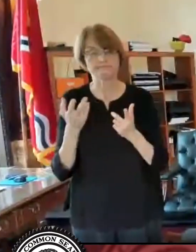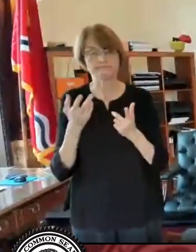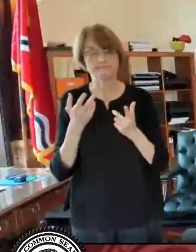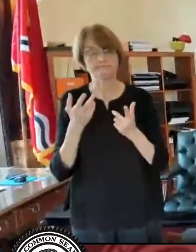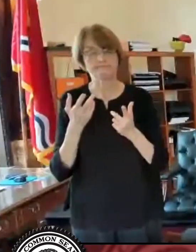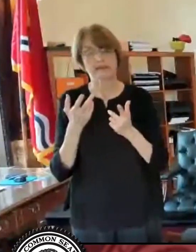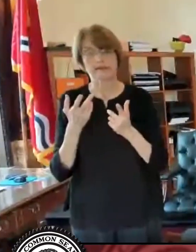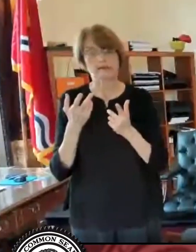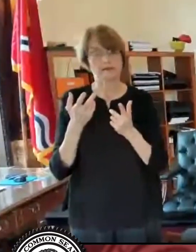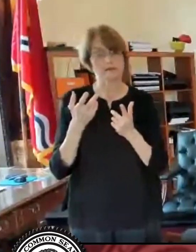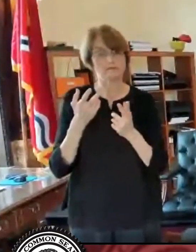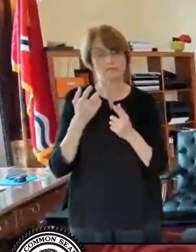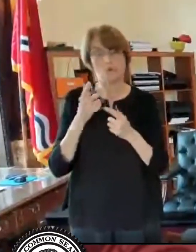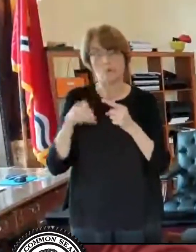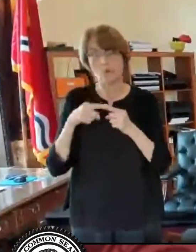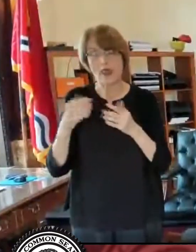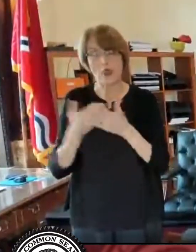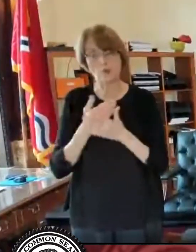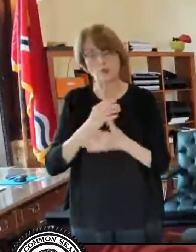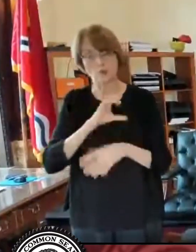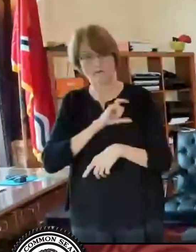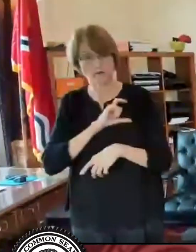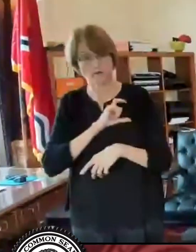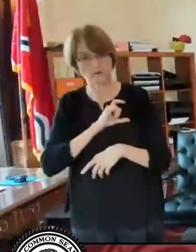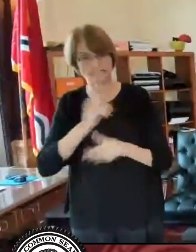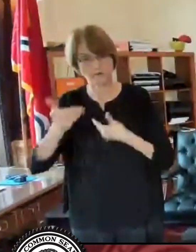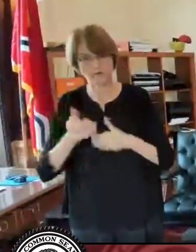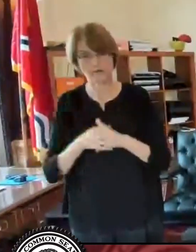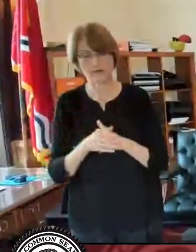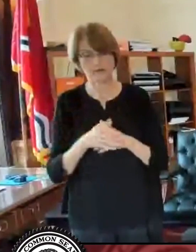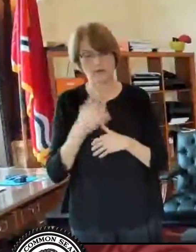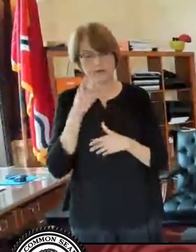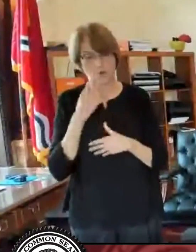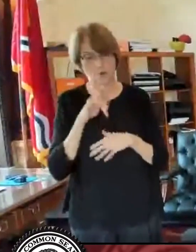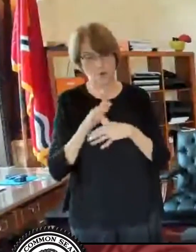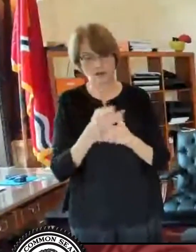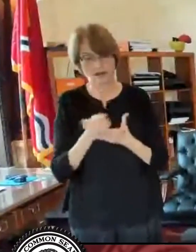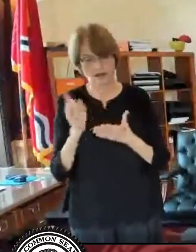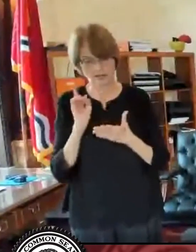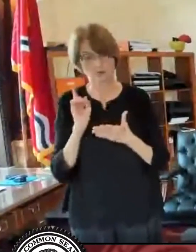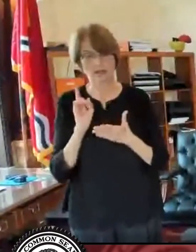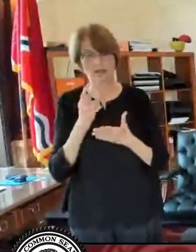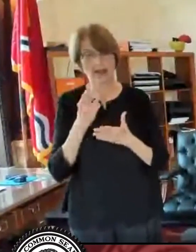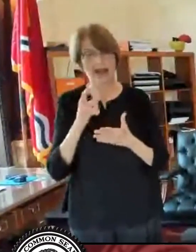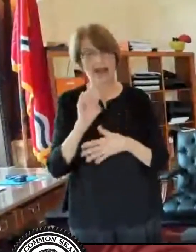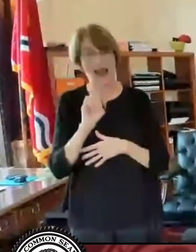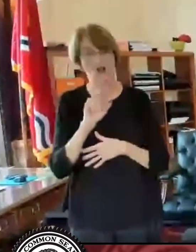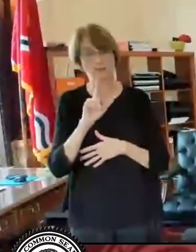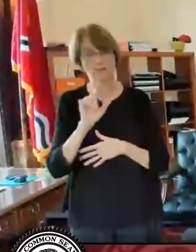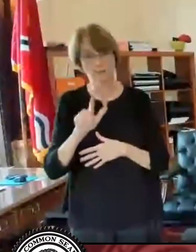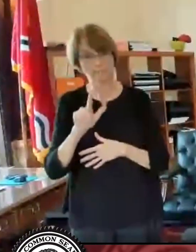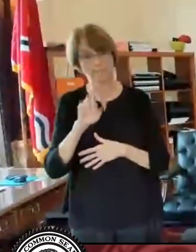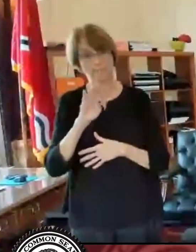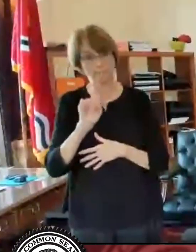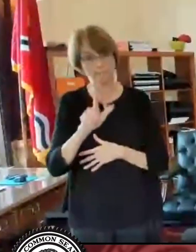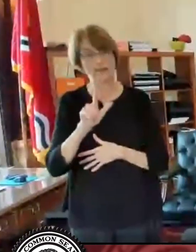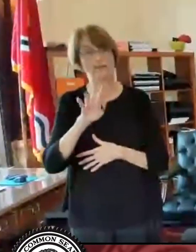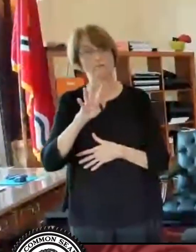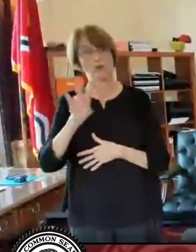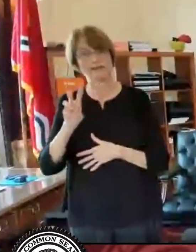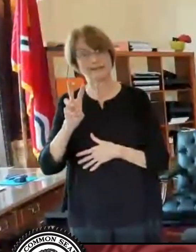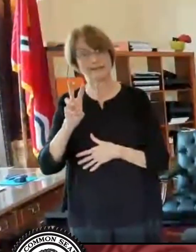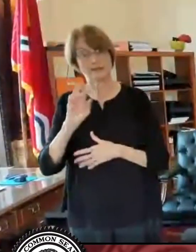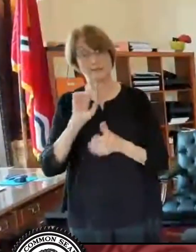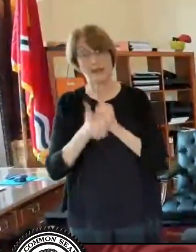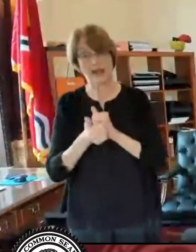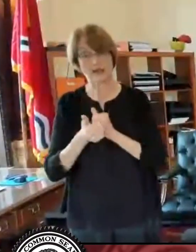was passed last week, early last week. It has not gone to the governor's desk